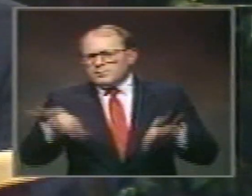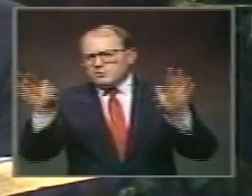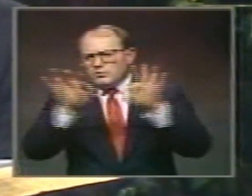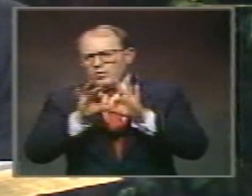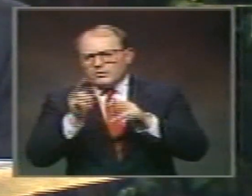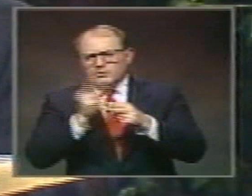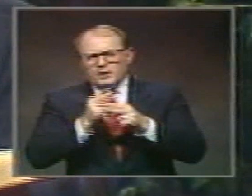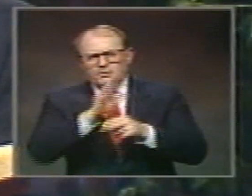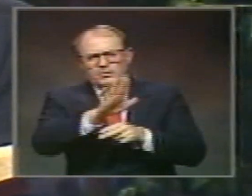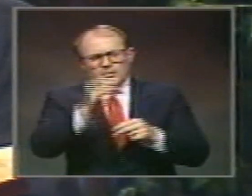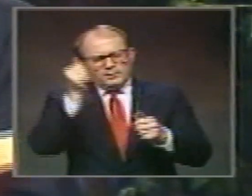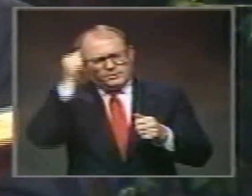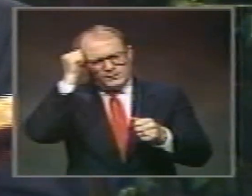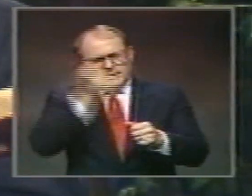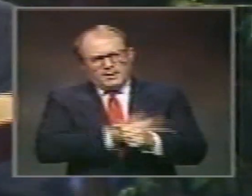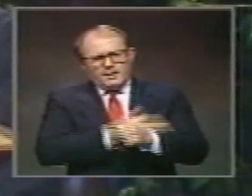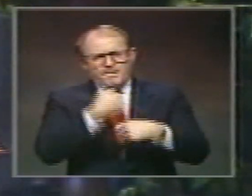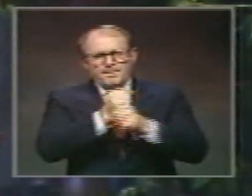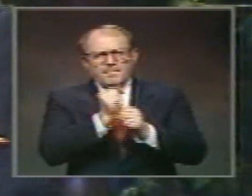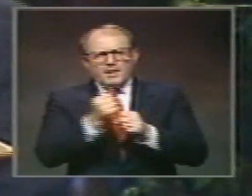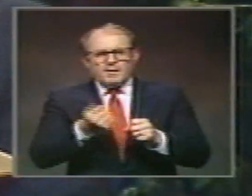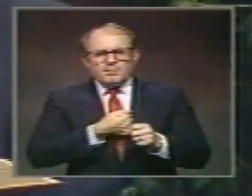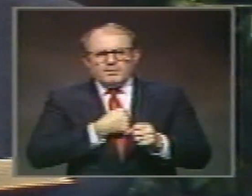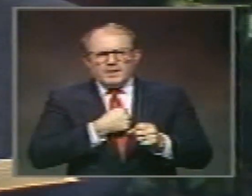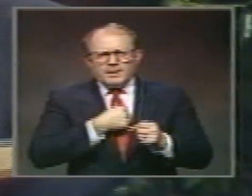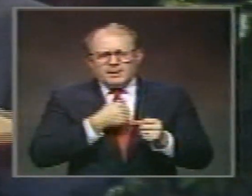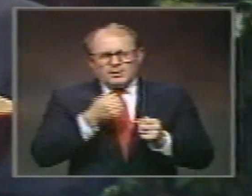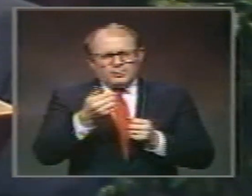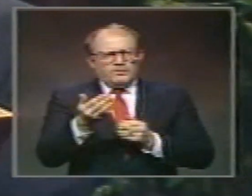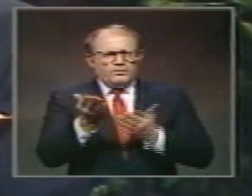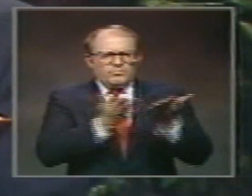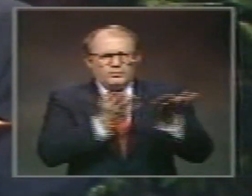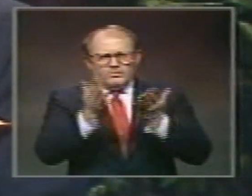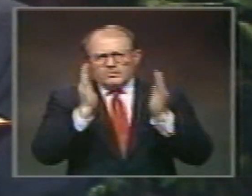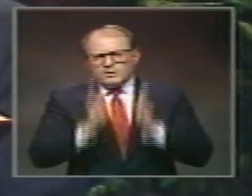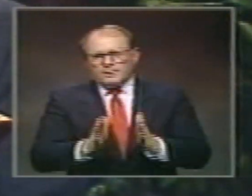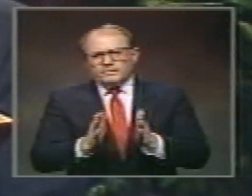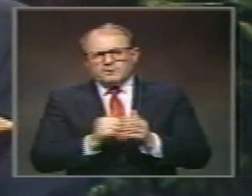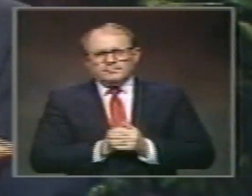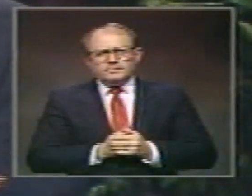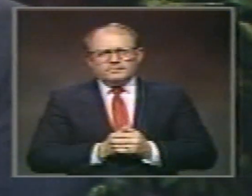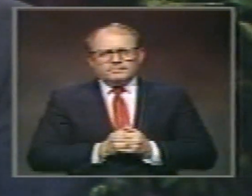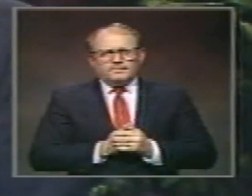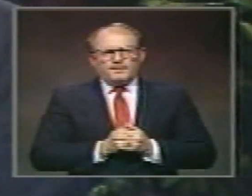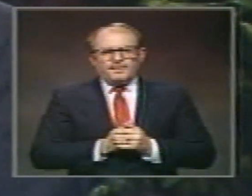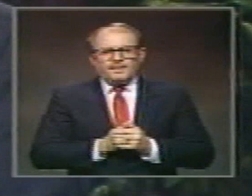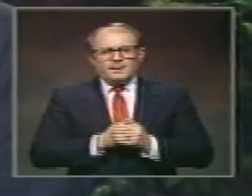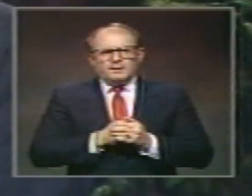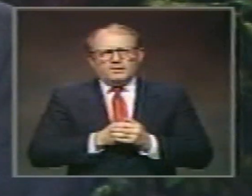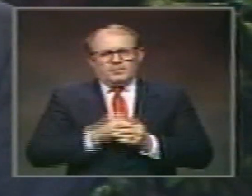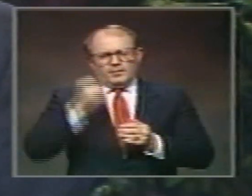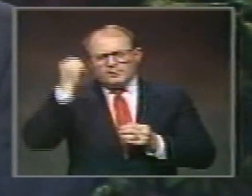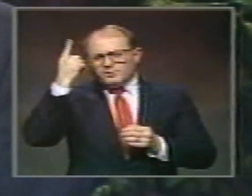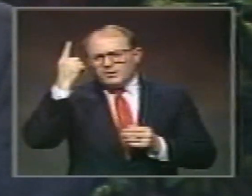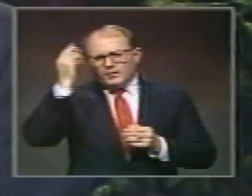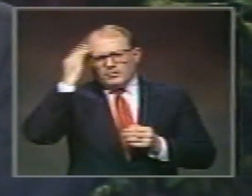called thy son. Make me as one of thy hired servants.'" He came to